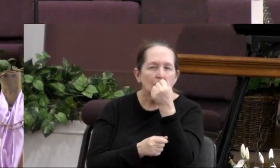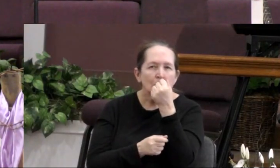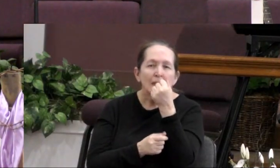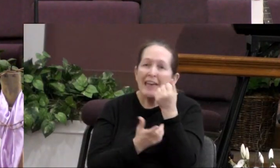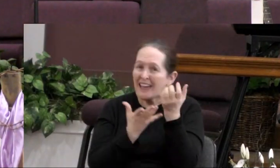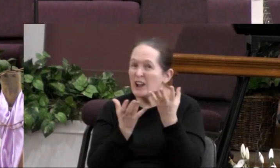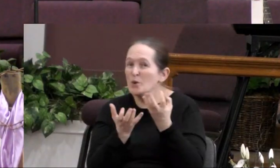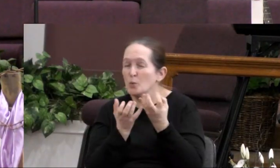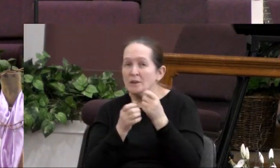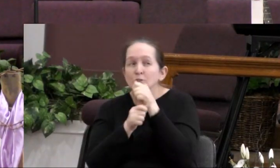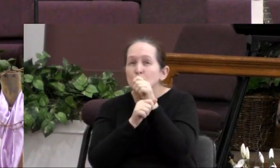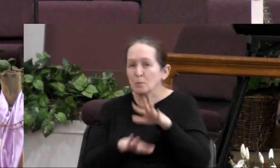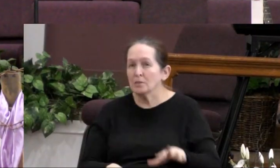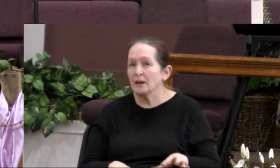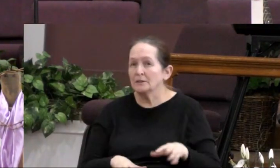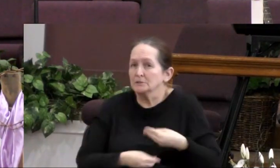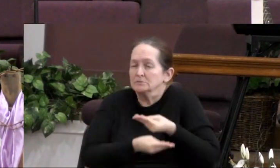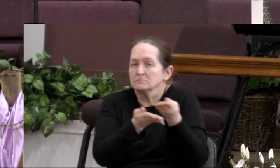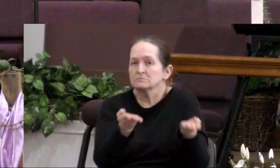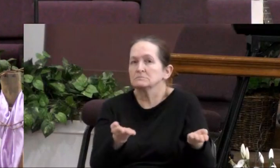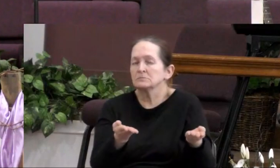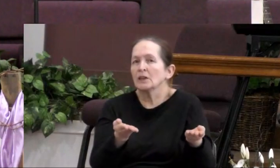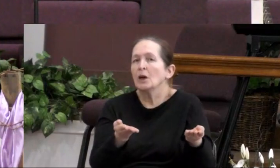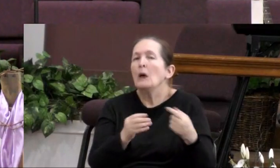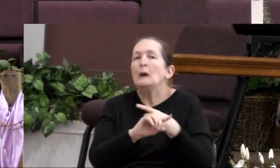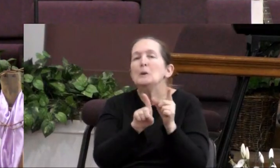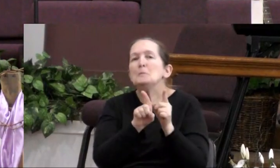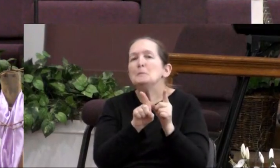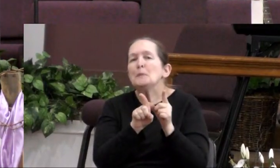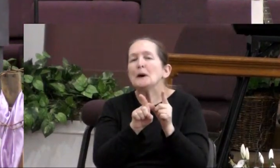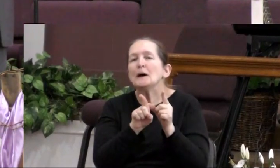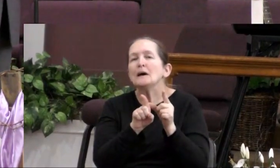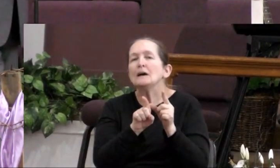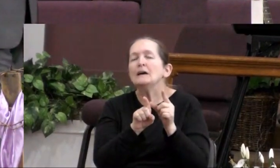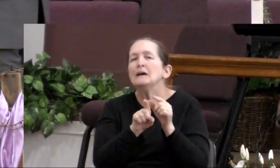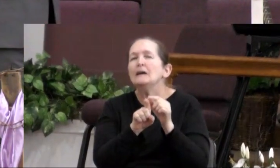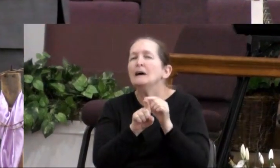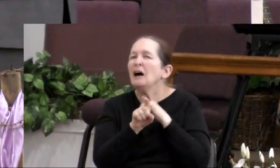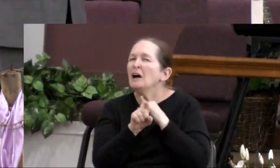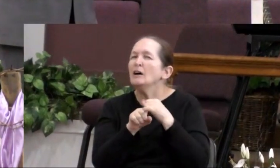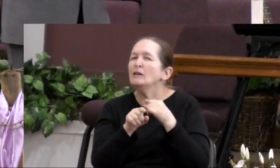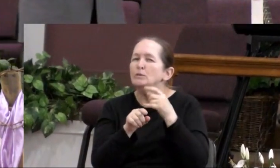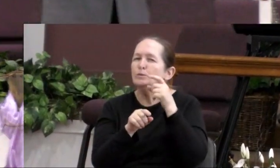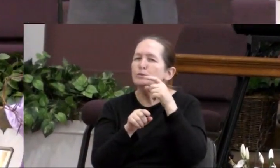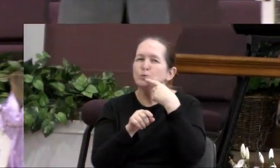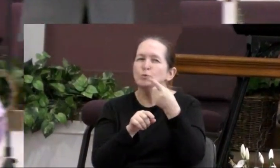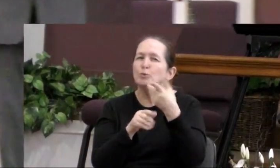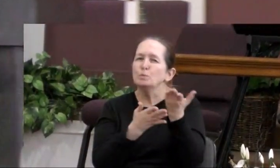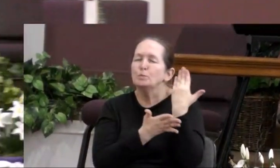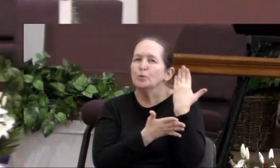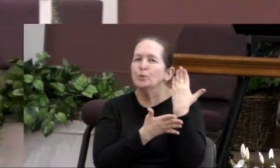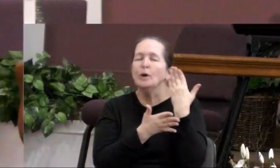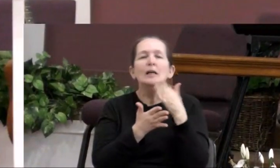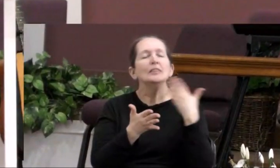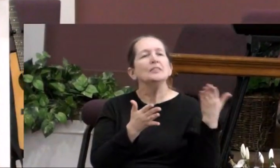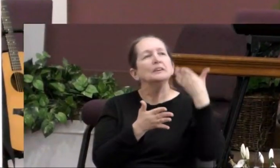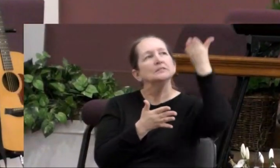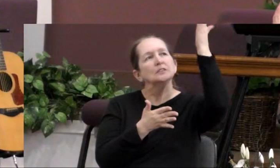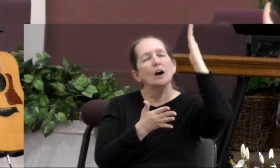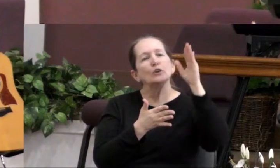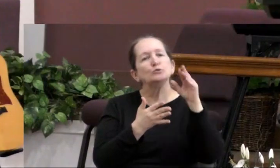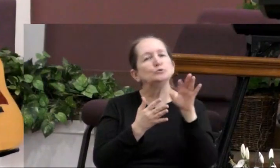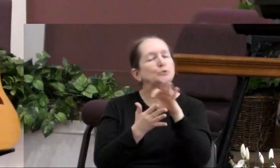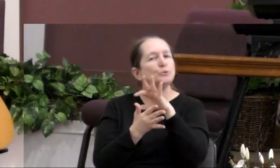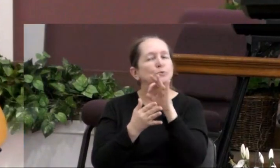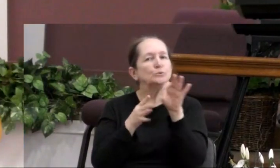And he wants to bless. But as I've told you before, the things that God chooses to do